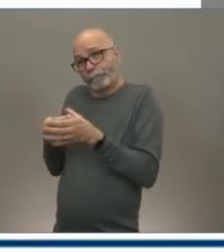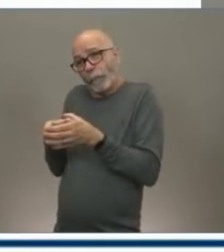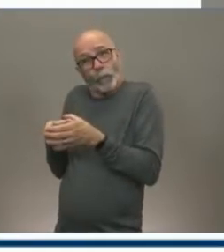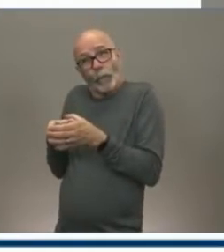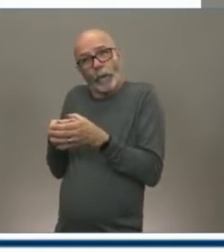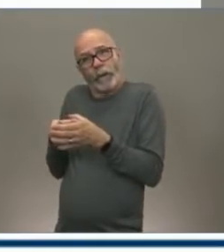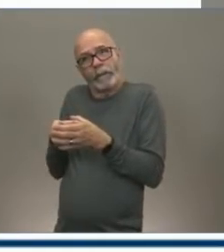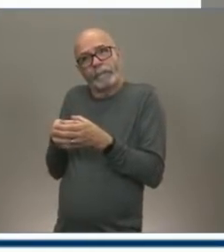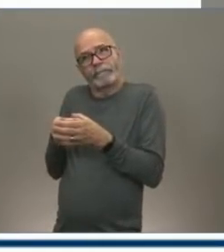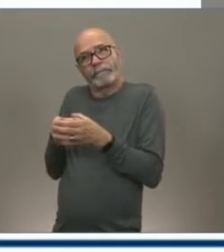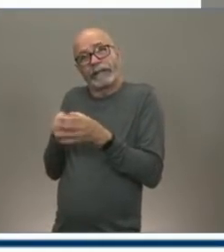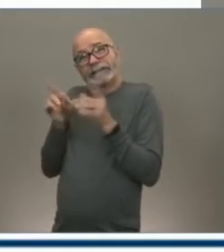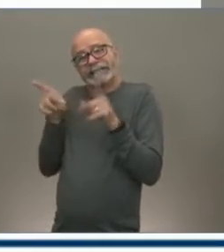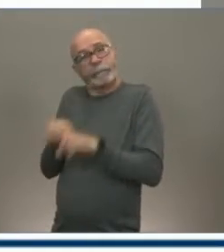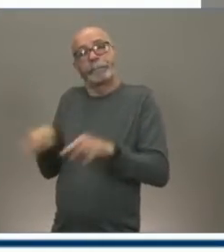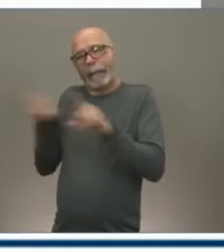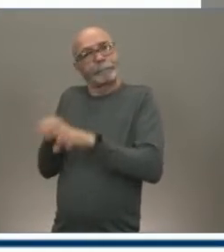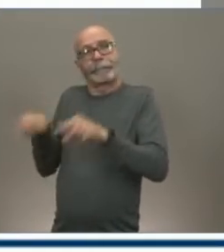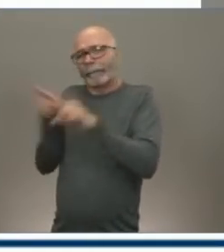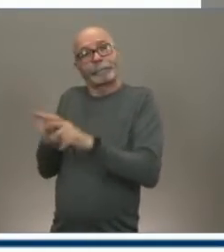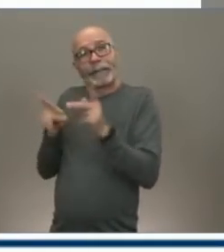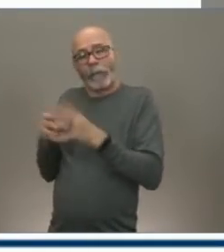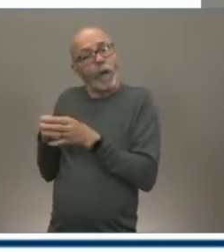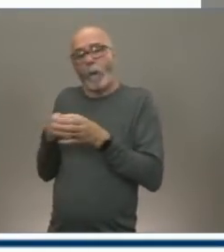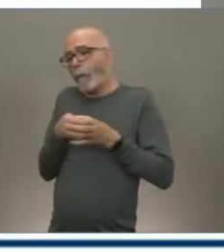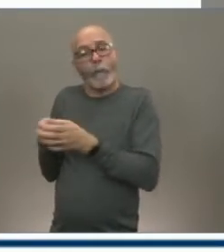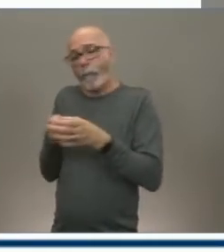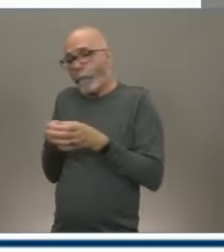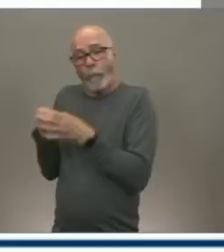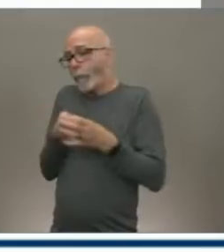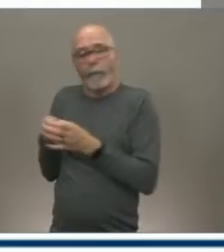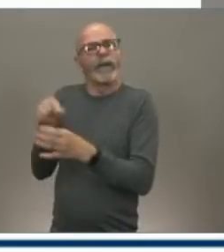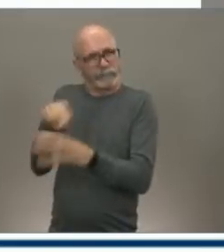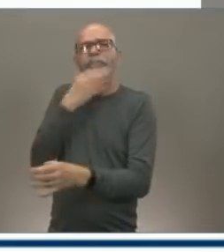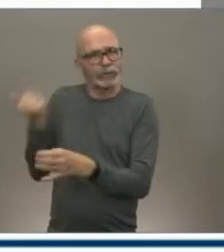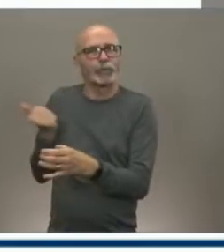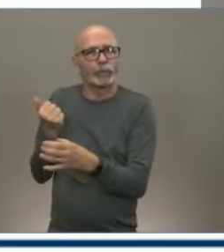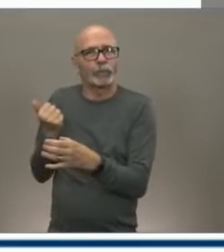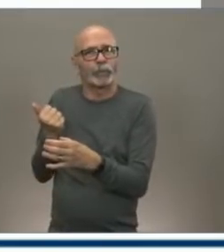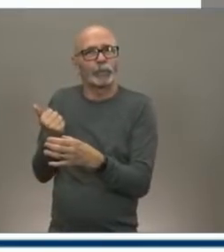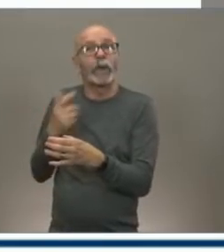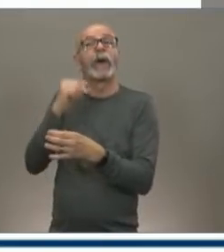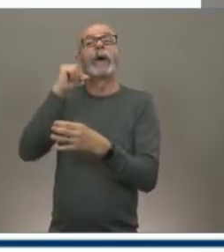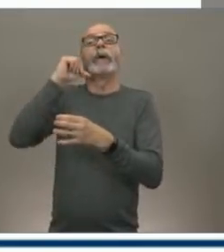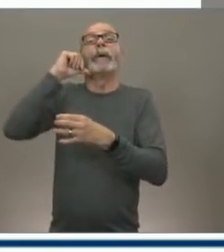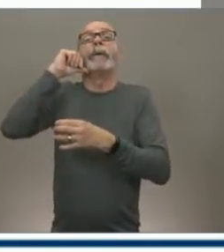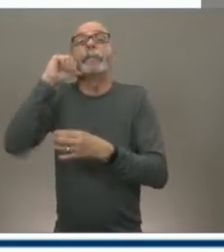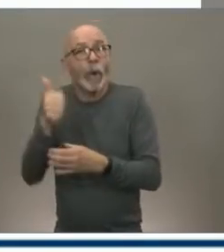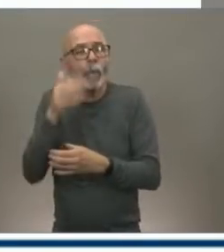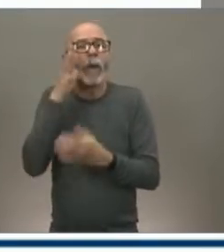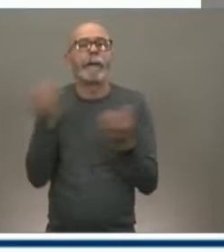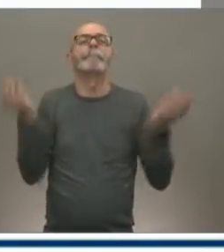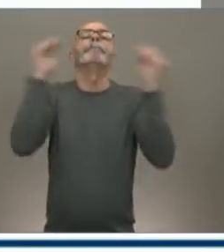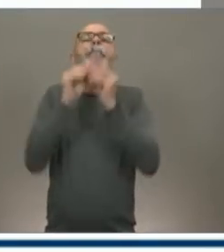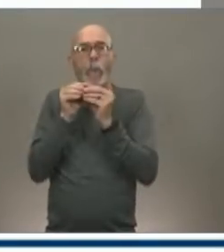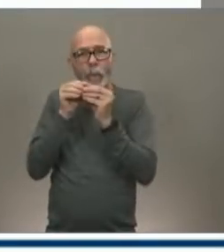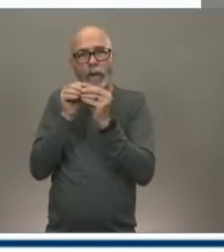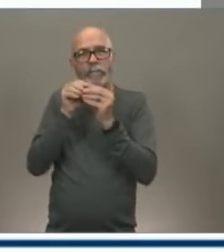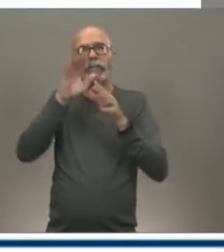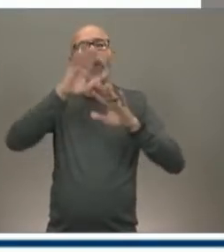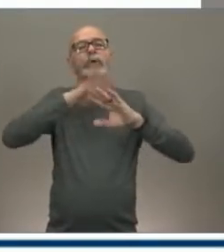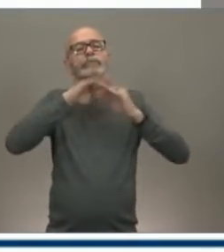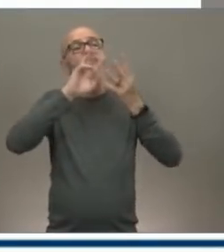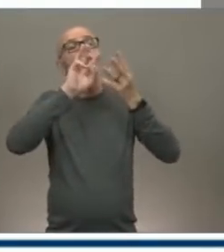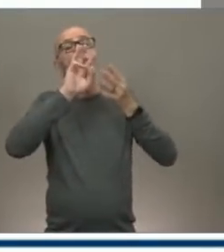consistent people over time. By tomorrow, we'll have specific guidance on the website that will speak to corporate